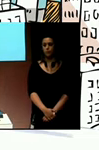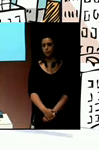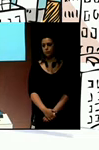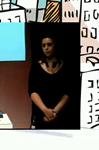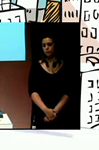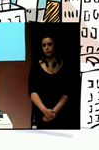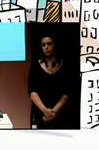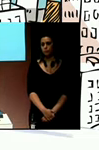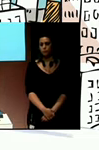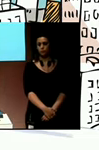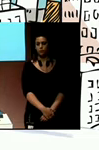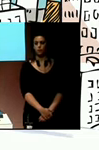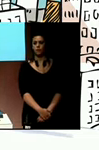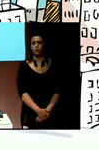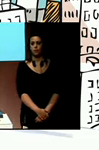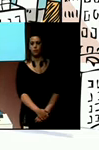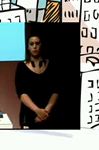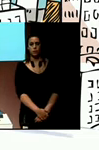Bueno.